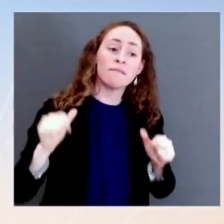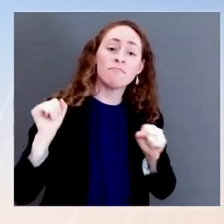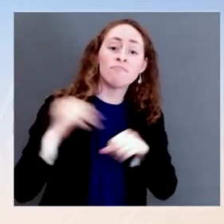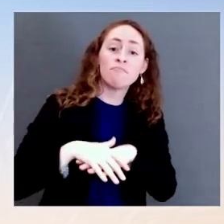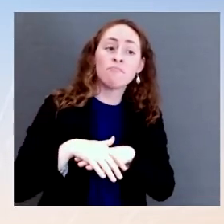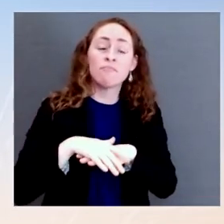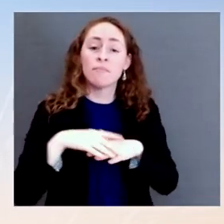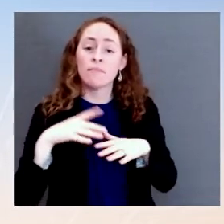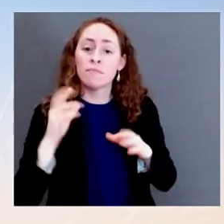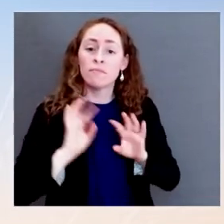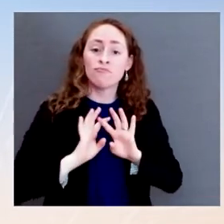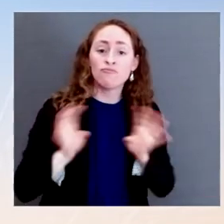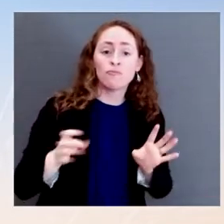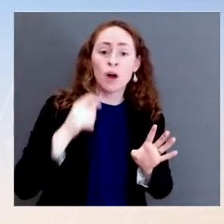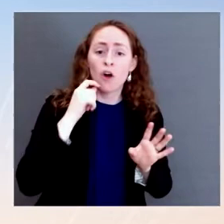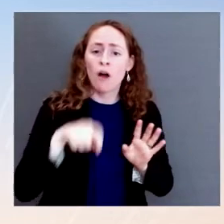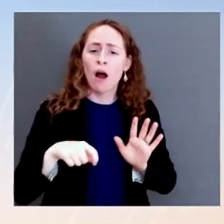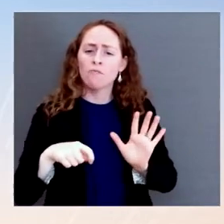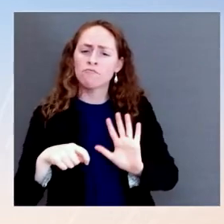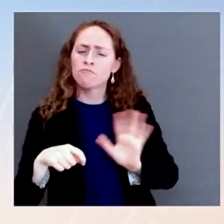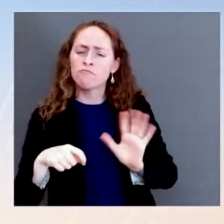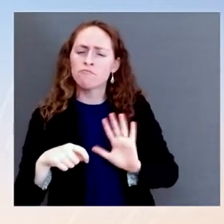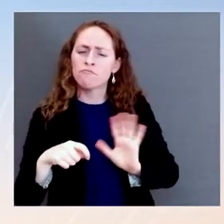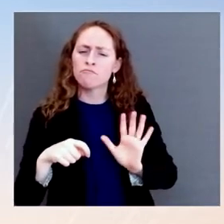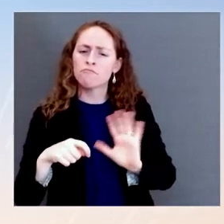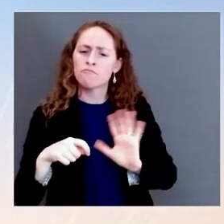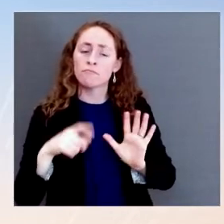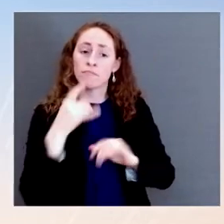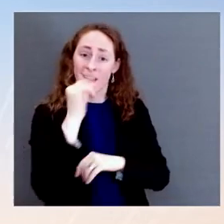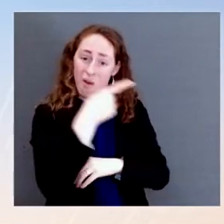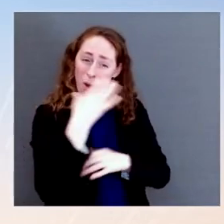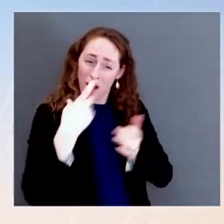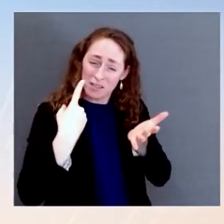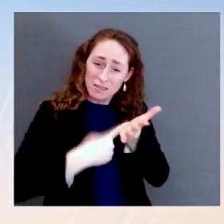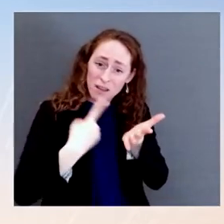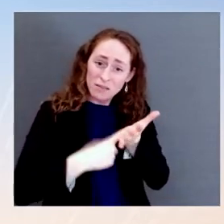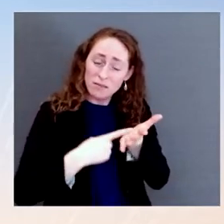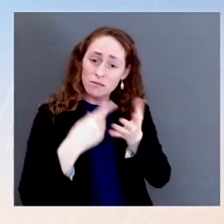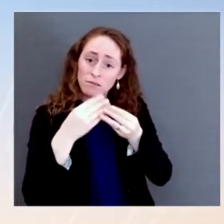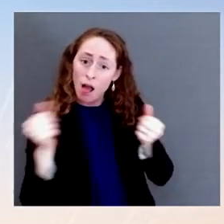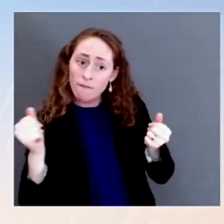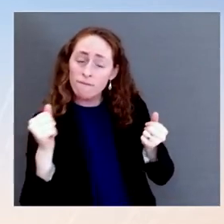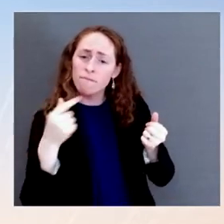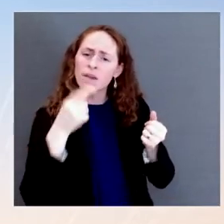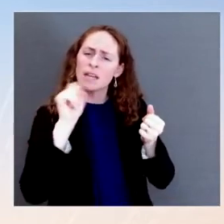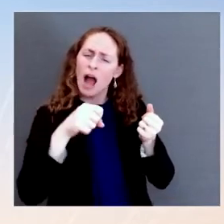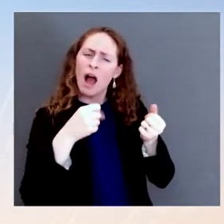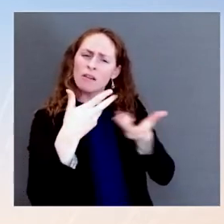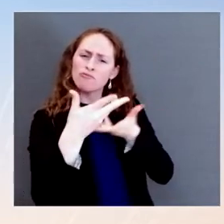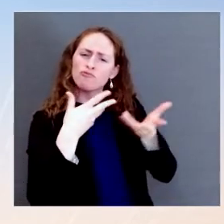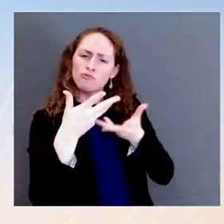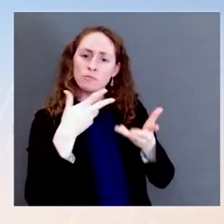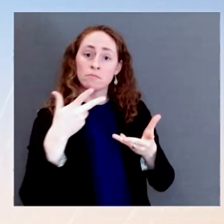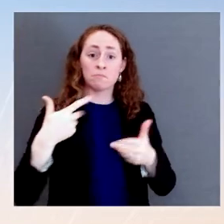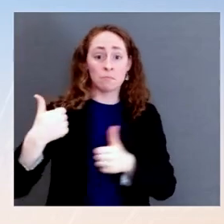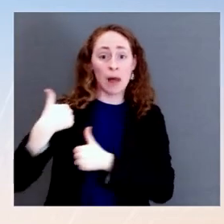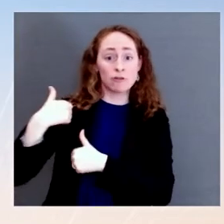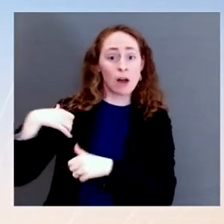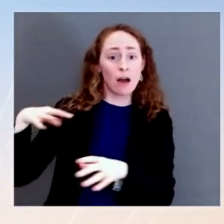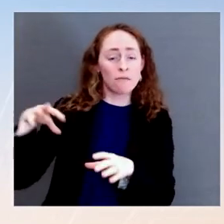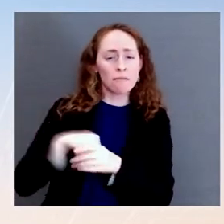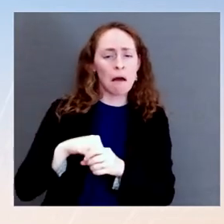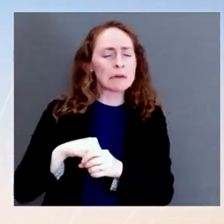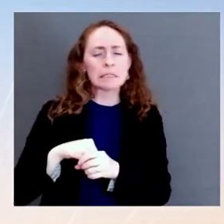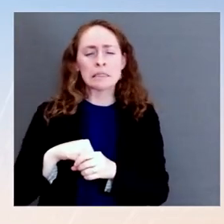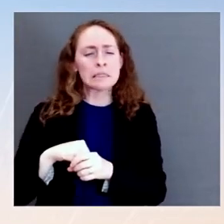our transatlantic partners, on a range of economic sanctions and steps that couldn't be taken should President Putin decide to move forward. And how would the White